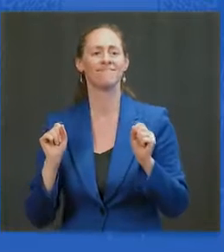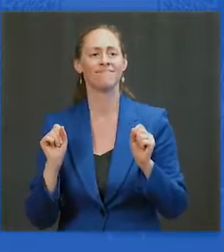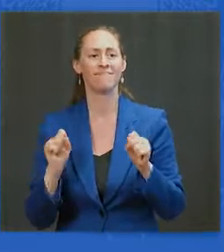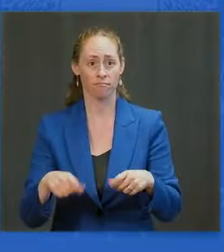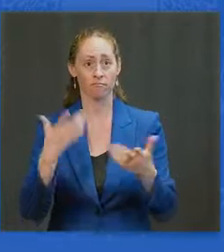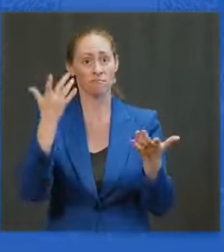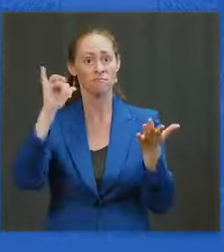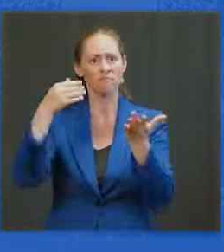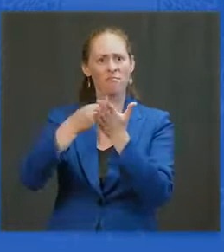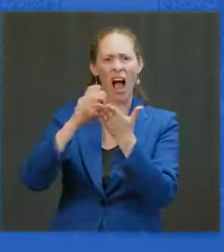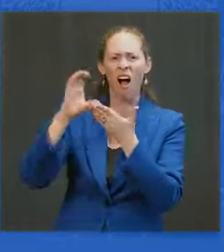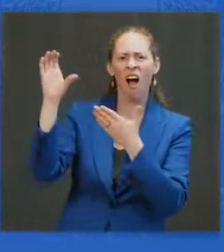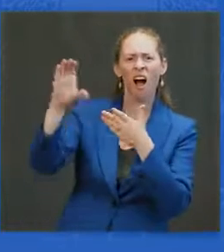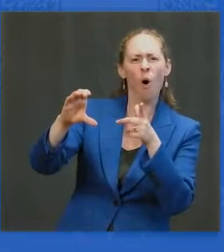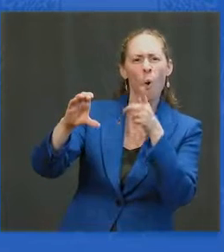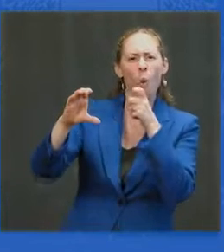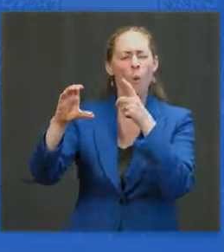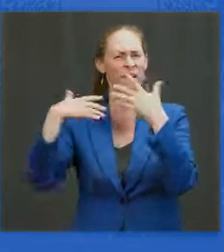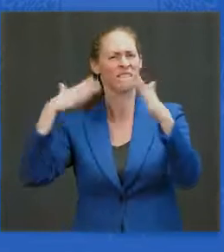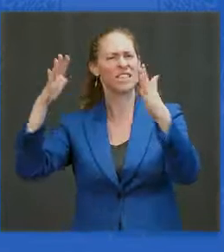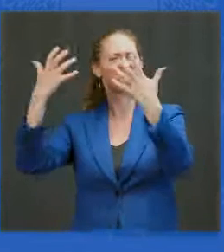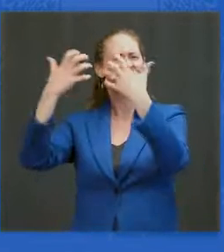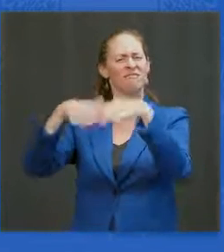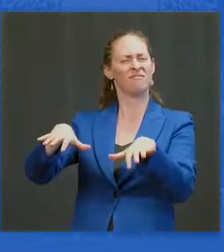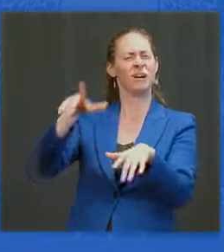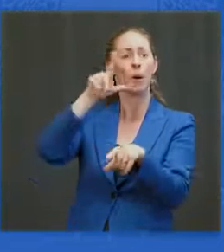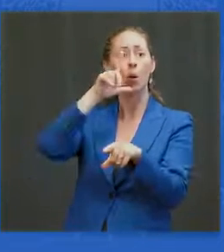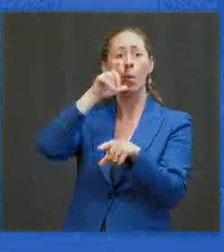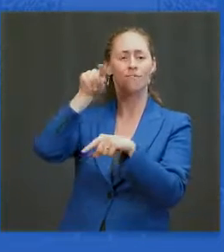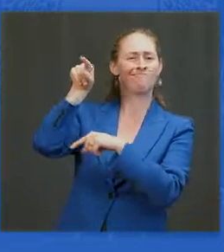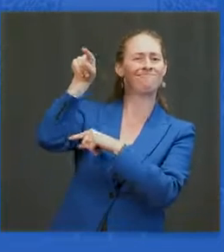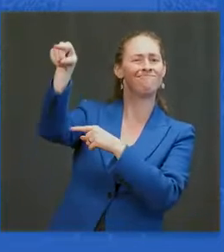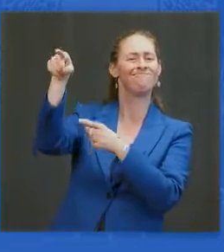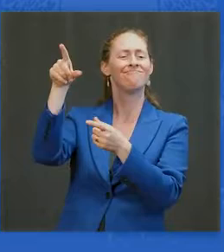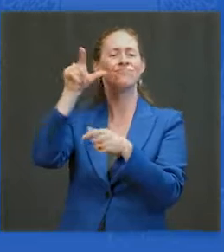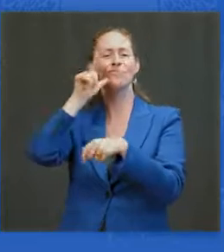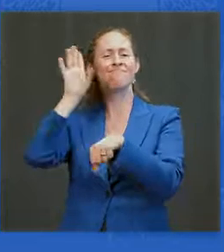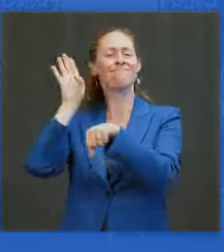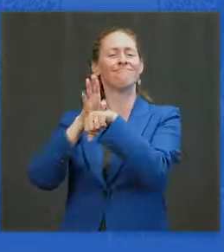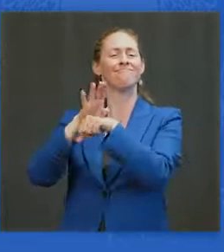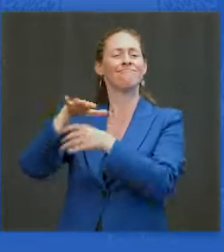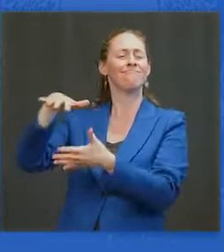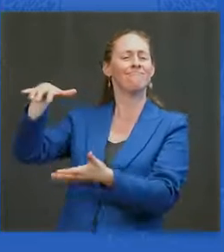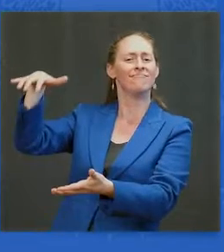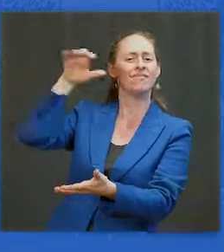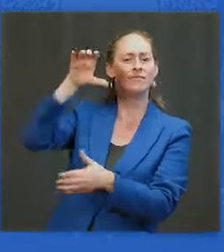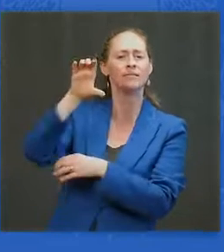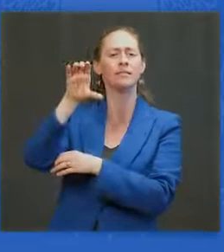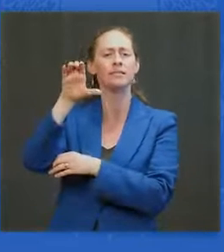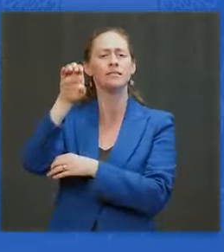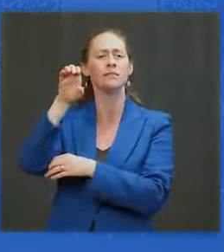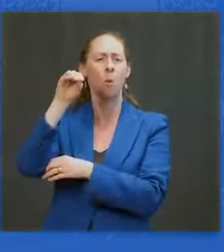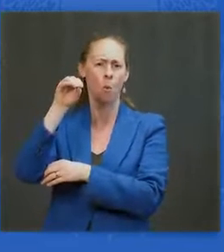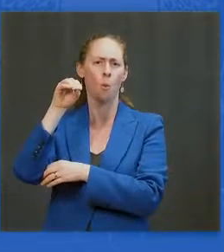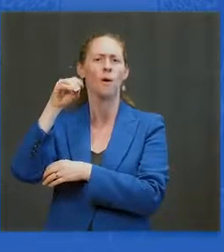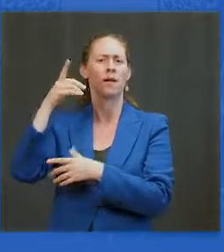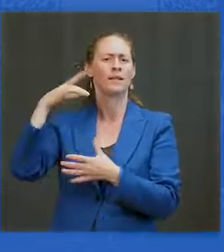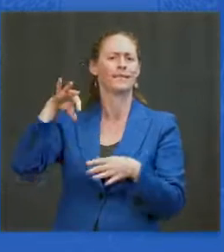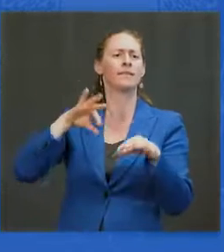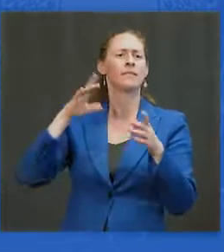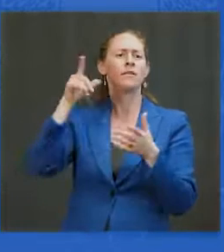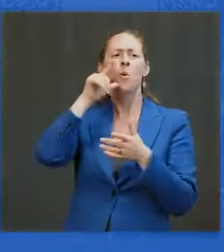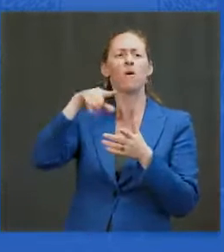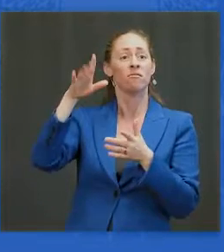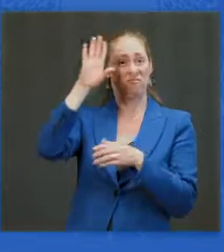CEOs, by the way, 55 of our largest companies in America paid $0 in federal